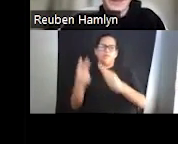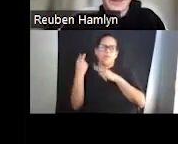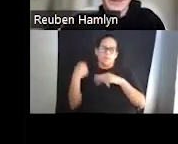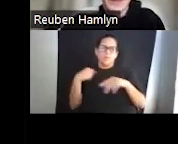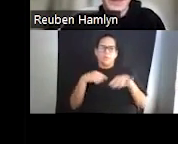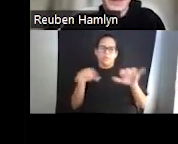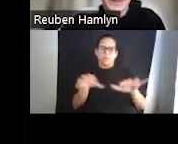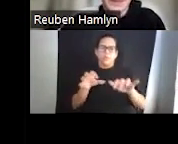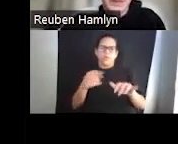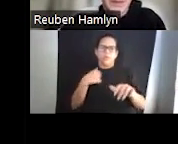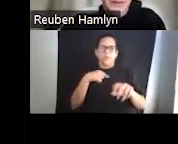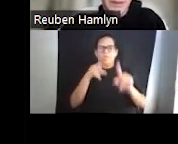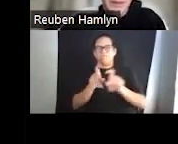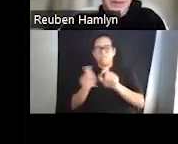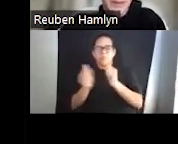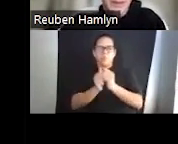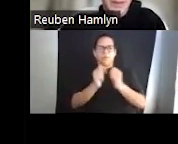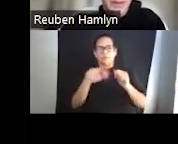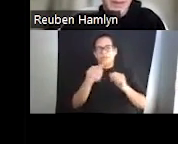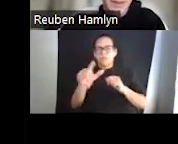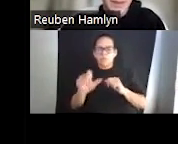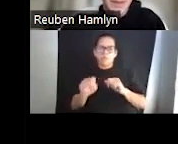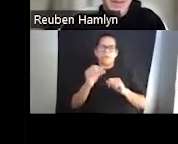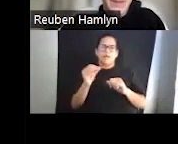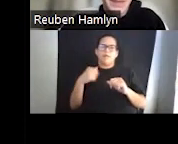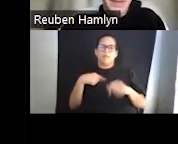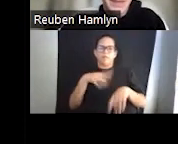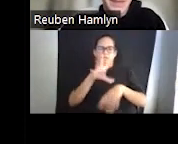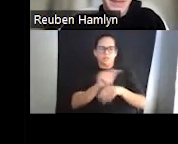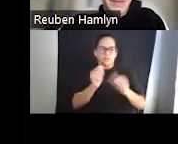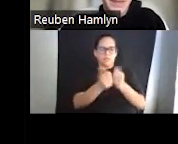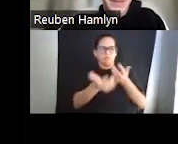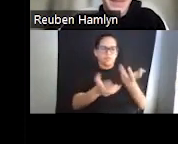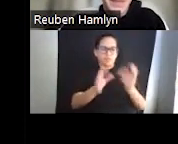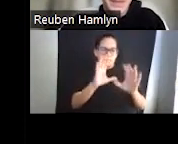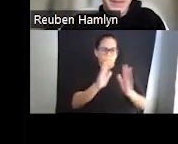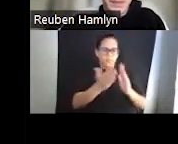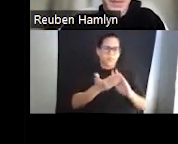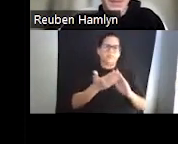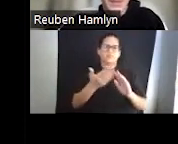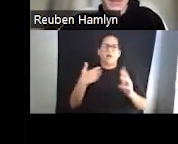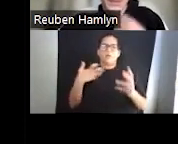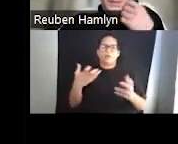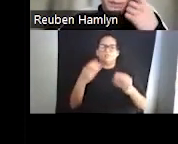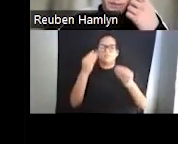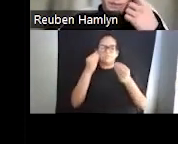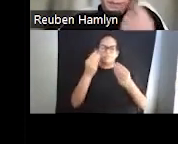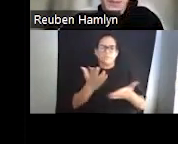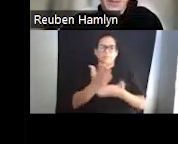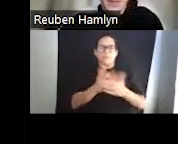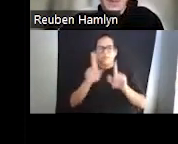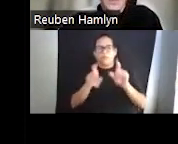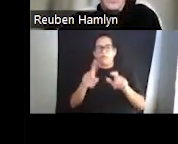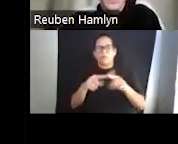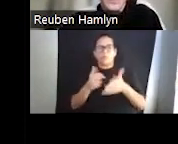as we were experimenting with these tools and as we've been consulting with communities, is I wanted to leave you with some of the questions